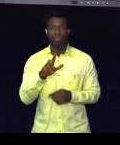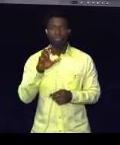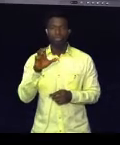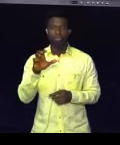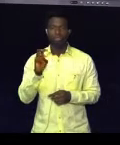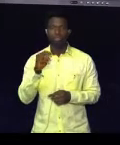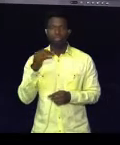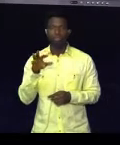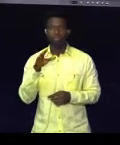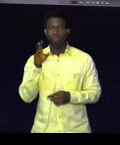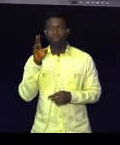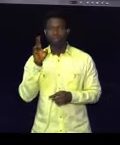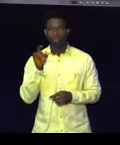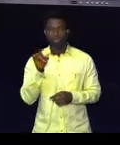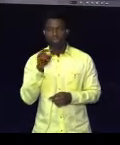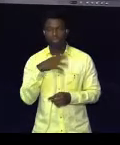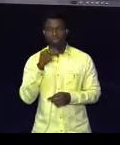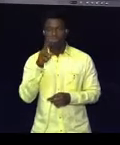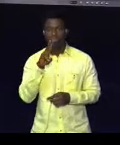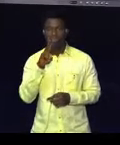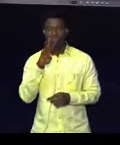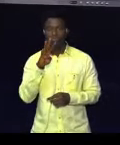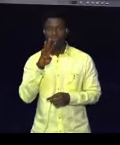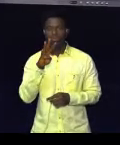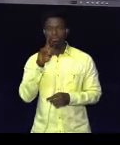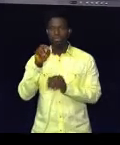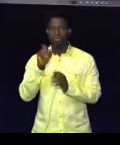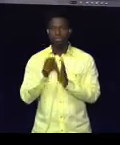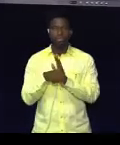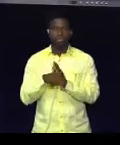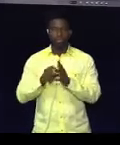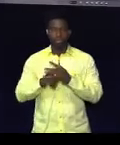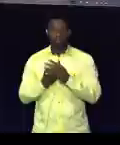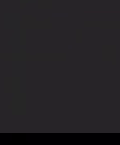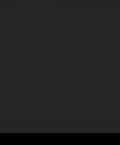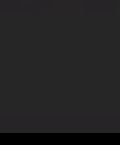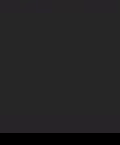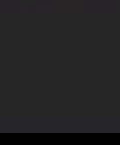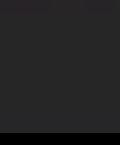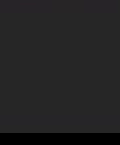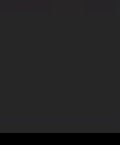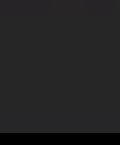and 24. Easy peasy. So you have 1 minute, begin.